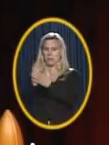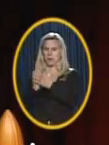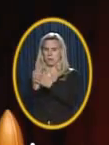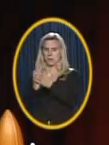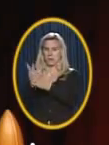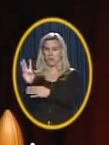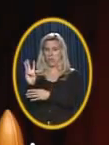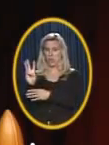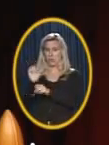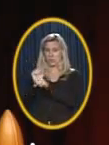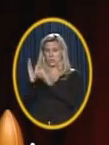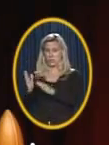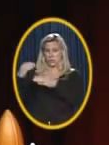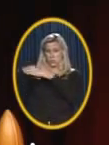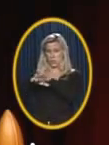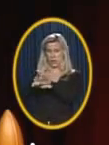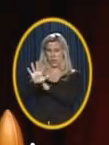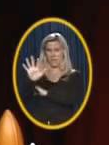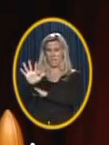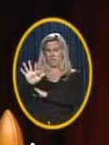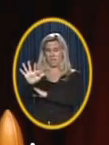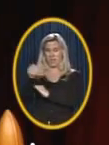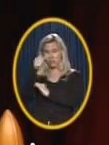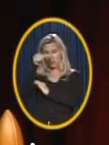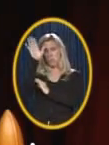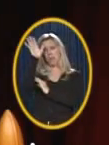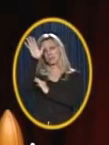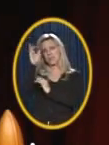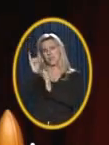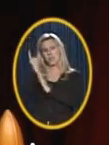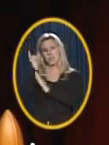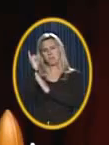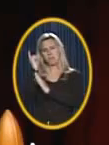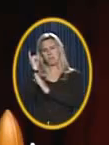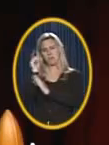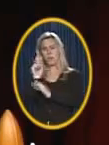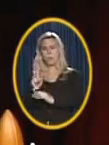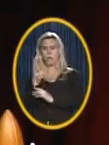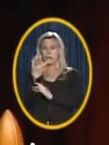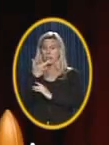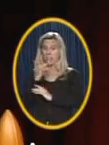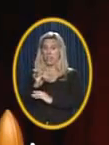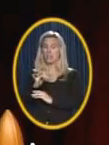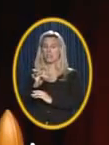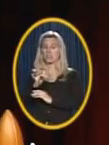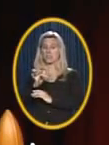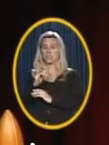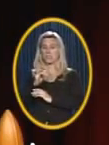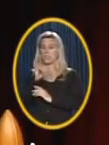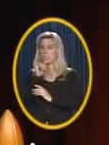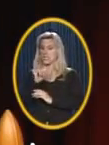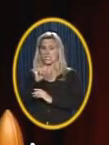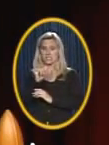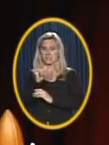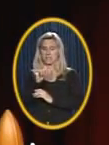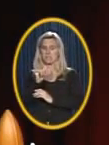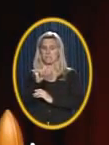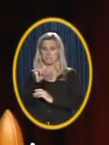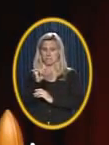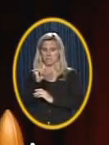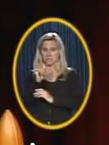went in, five of them passed out immediately. One, luckily enough, didn't, so that he